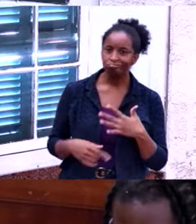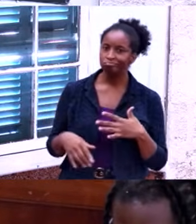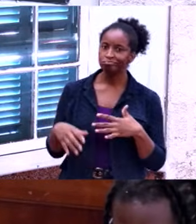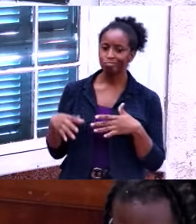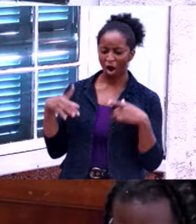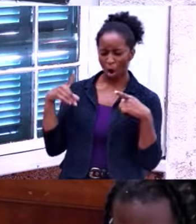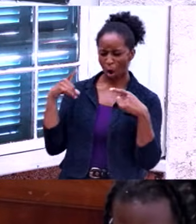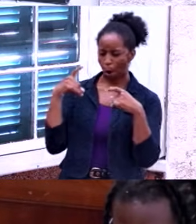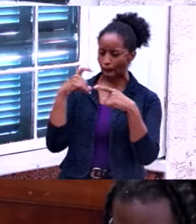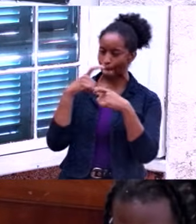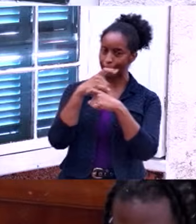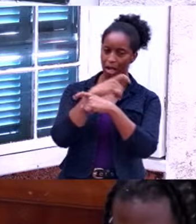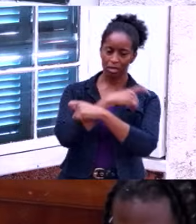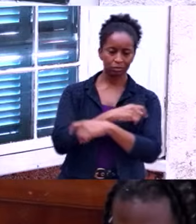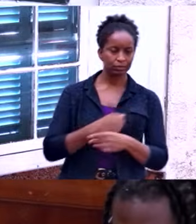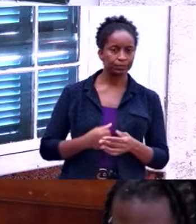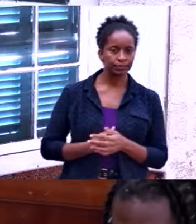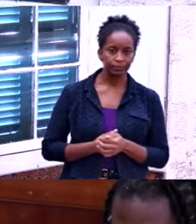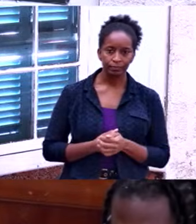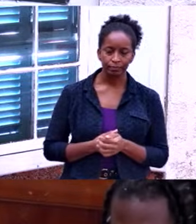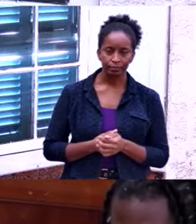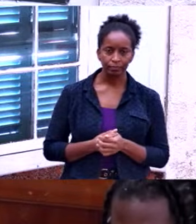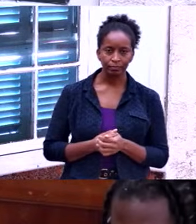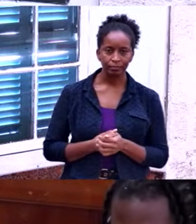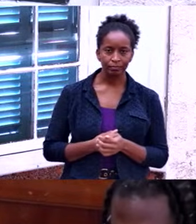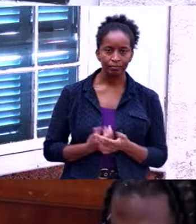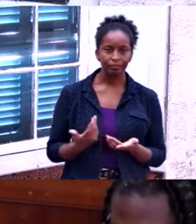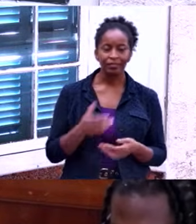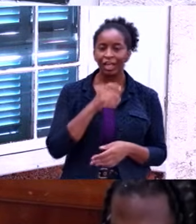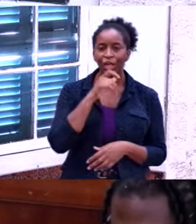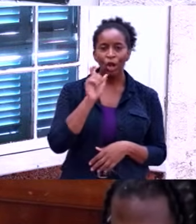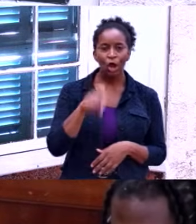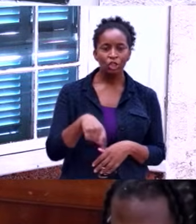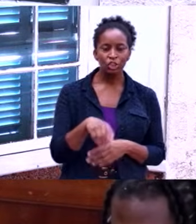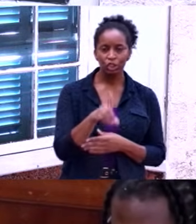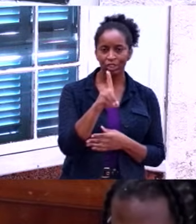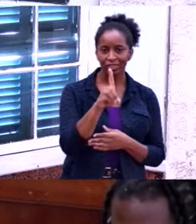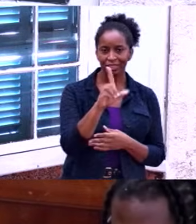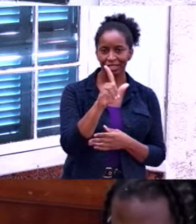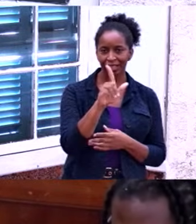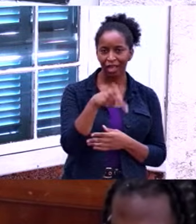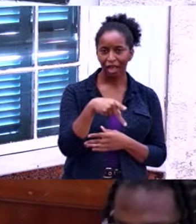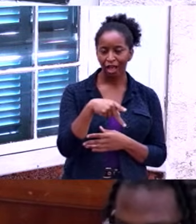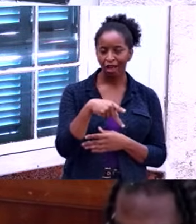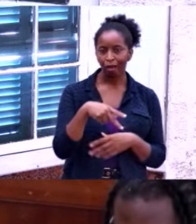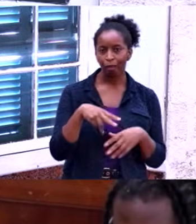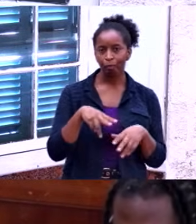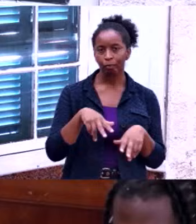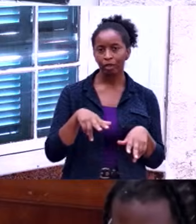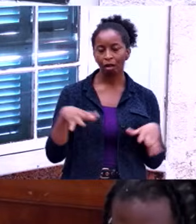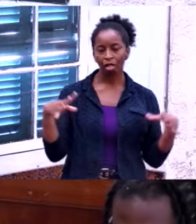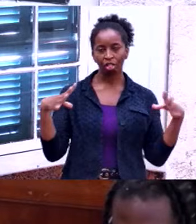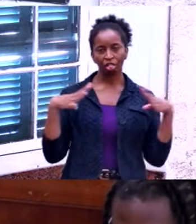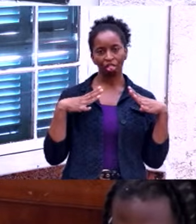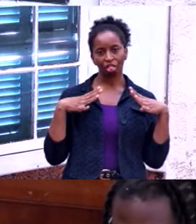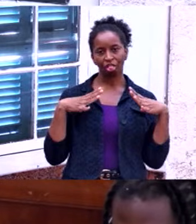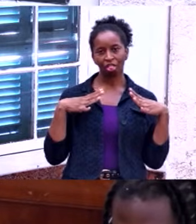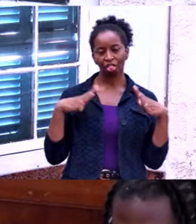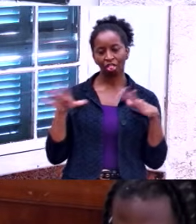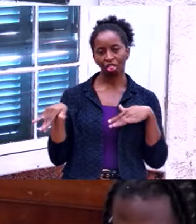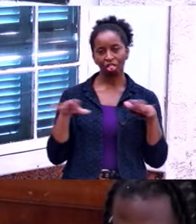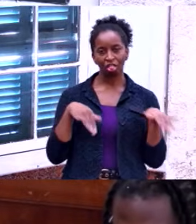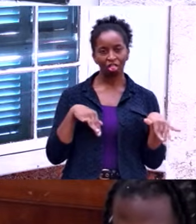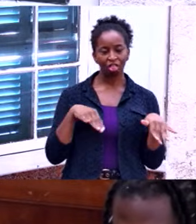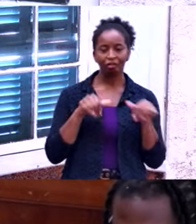uncomfortable. But we can't sit down like the Democratic Party do for 10 years and make no decision on anything. Because their philosophy is that there